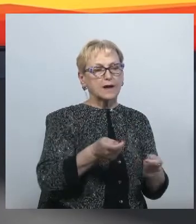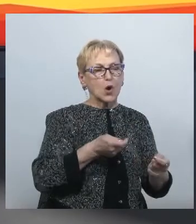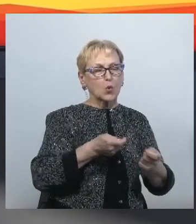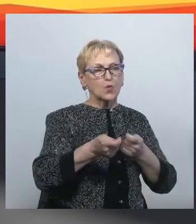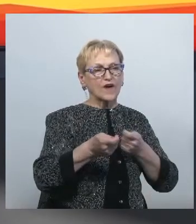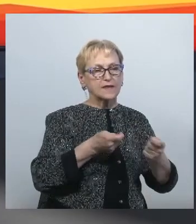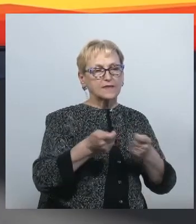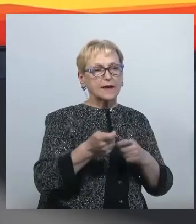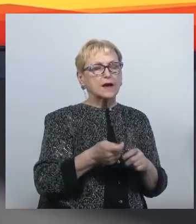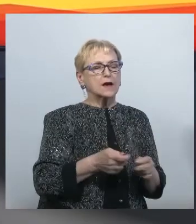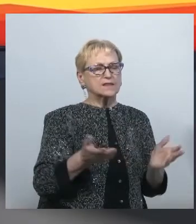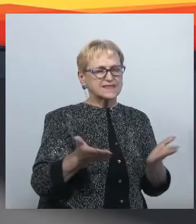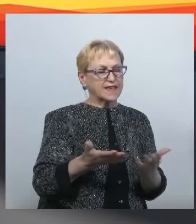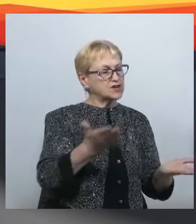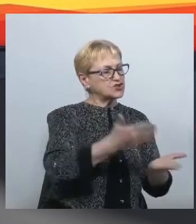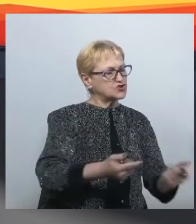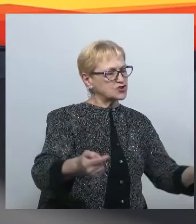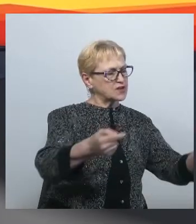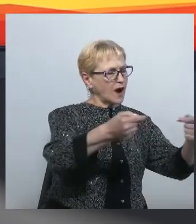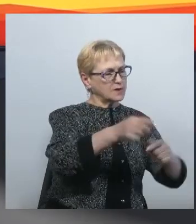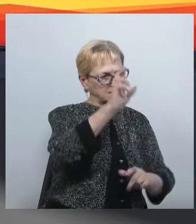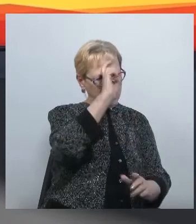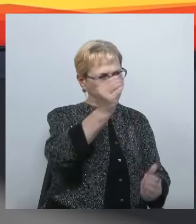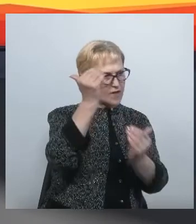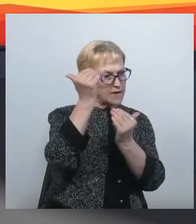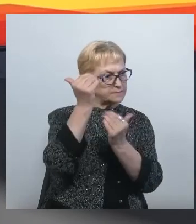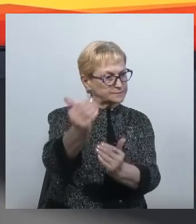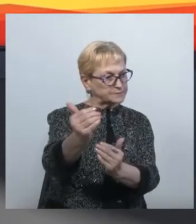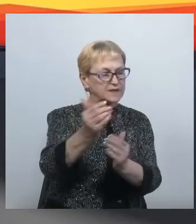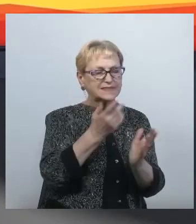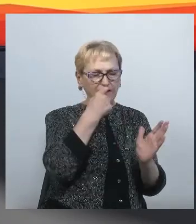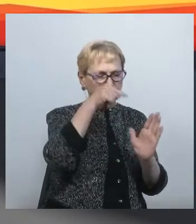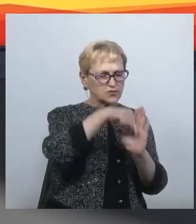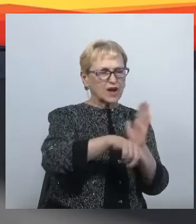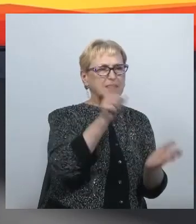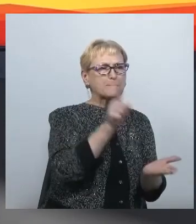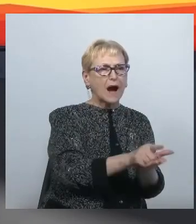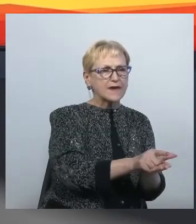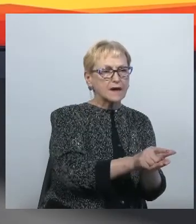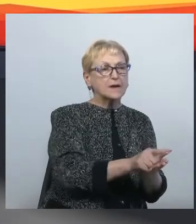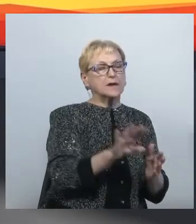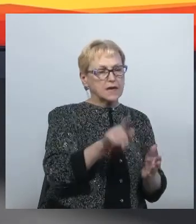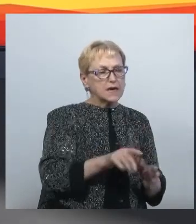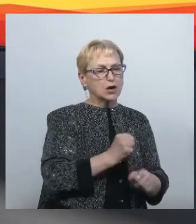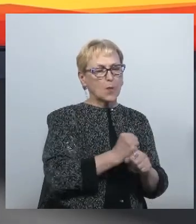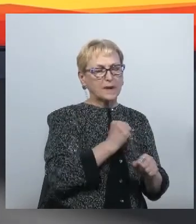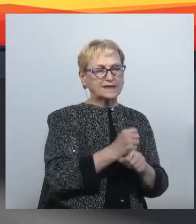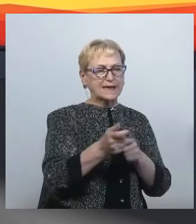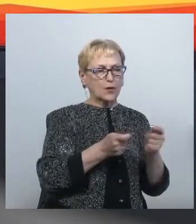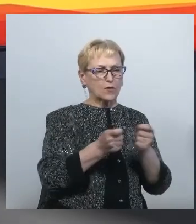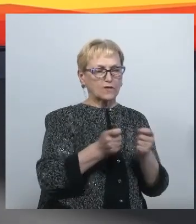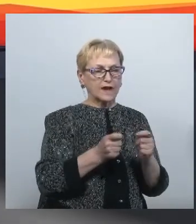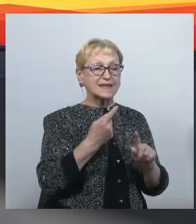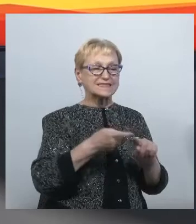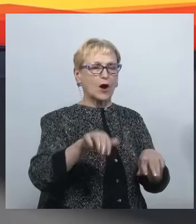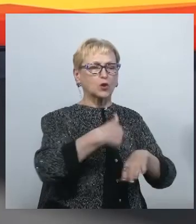liability, and it does require regulation. As my colleagues have said before, there are cases when the